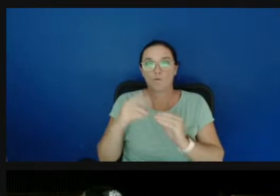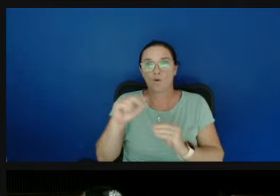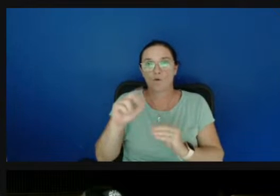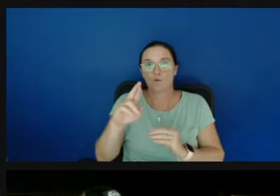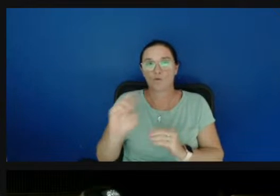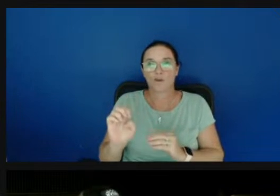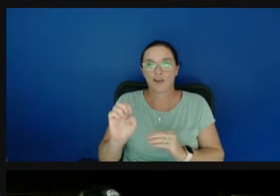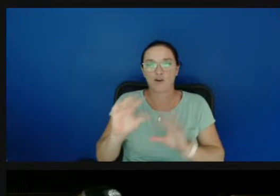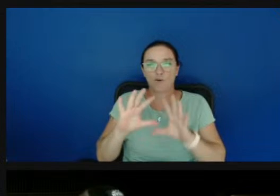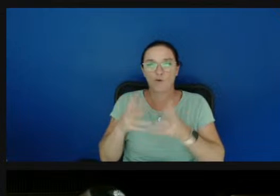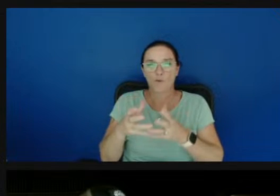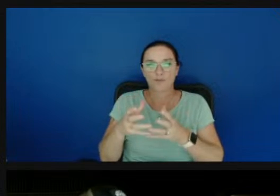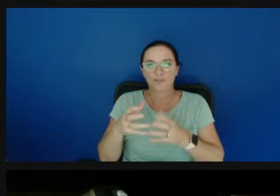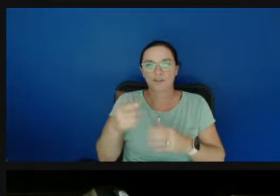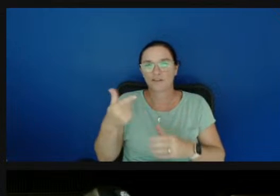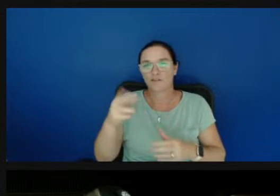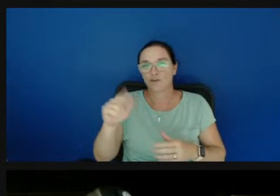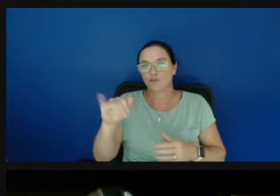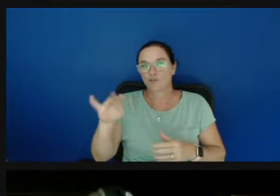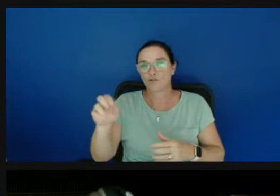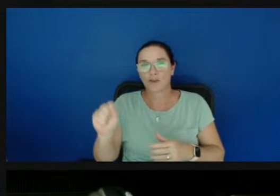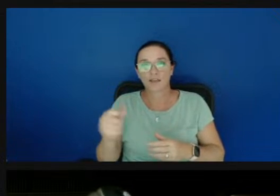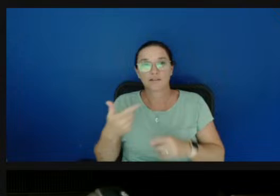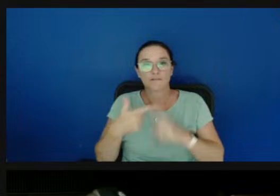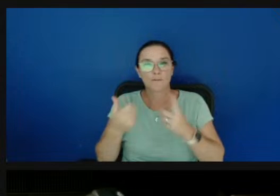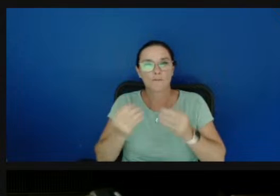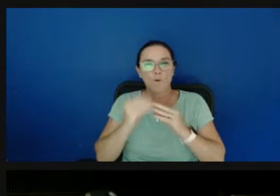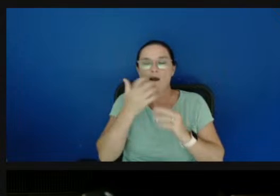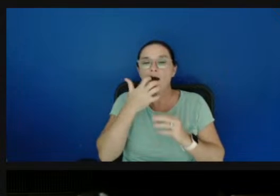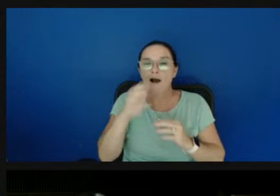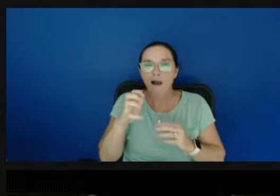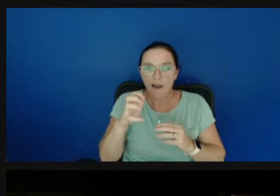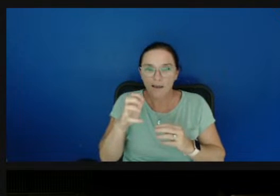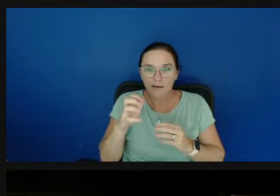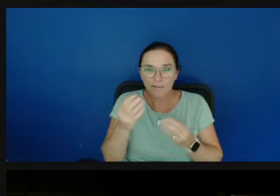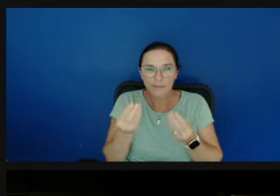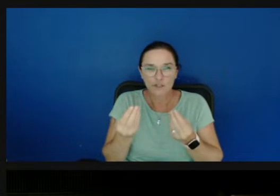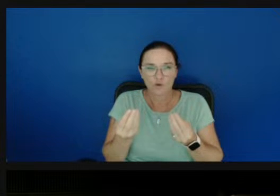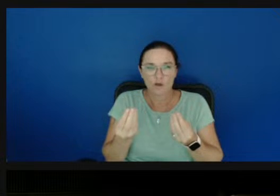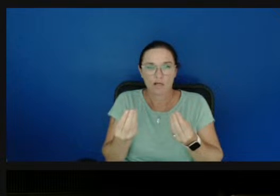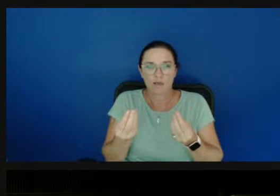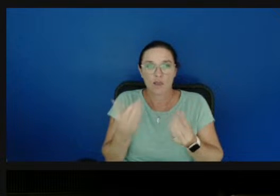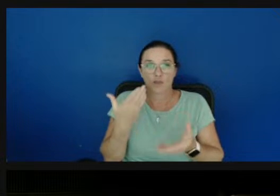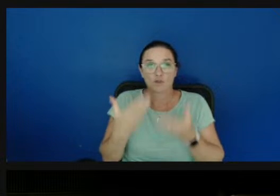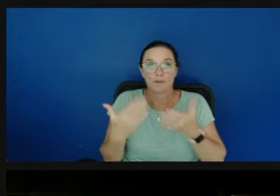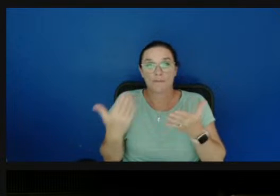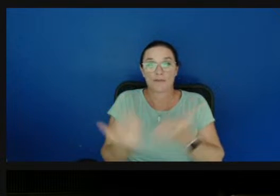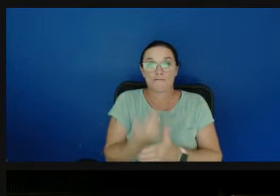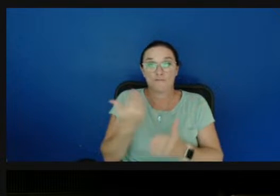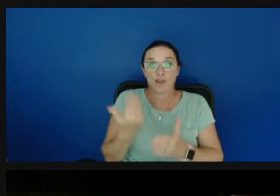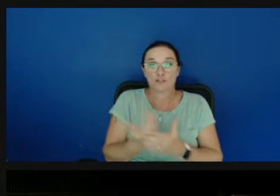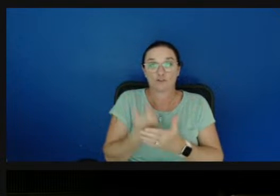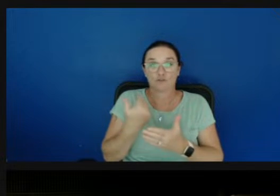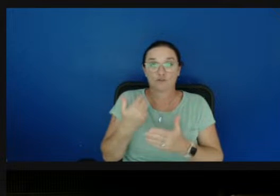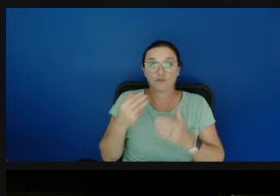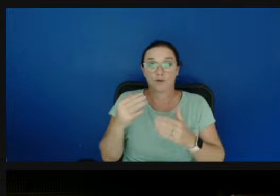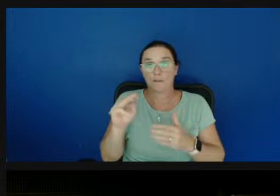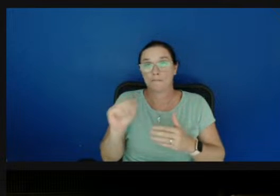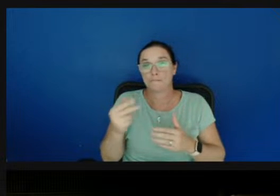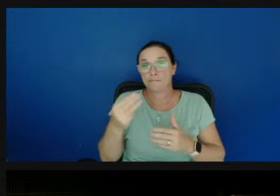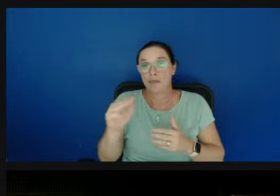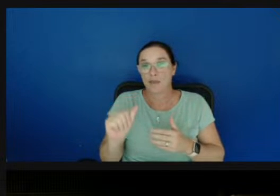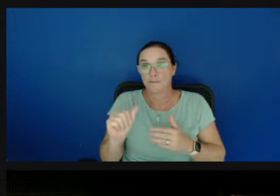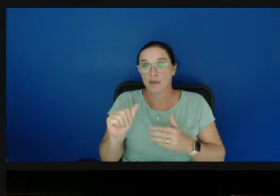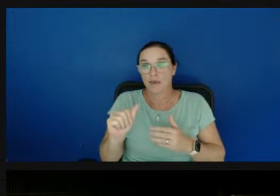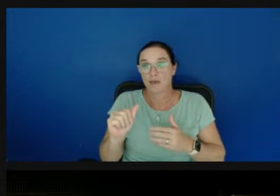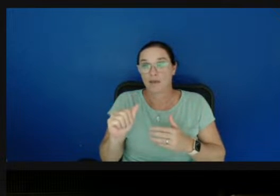grains likely from a hotter source material. So it could be that the fresh batches of magma entered